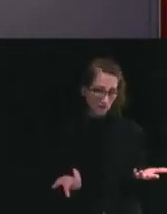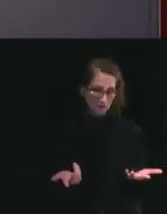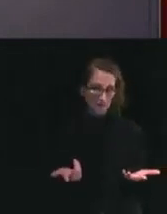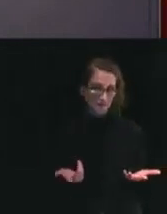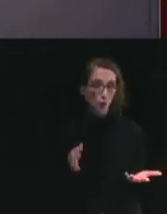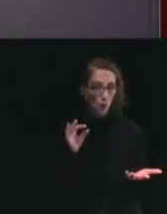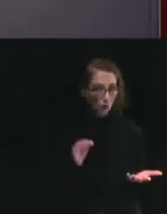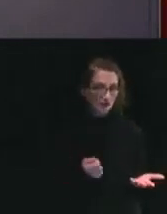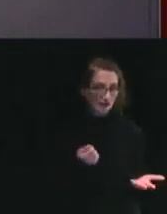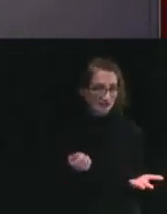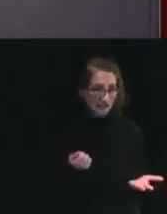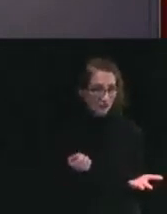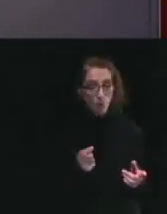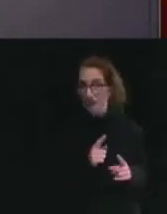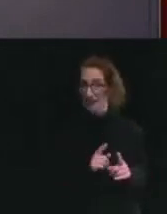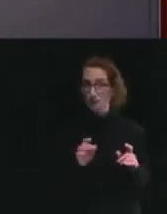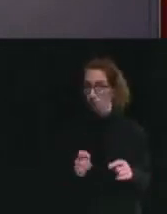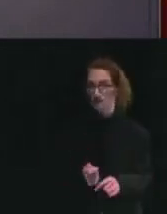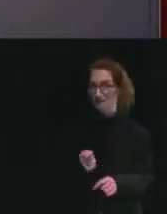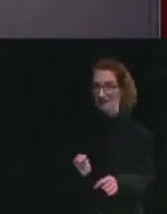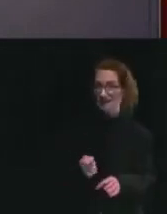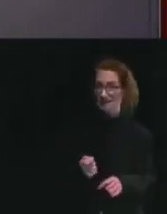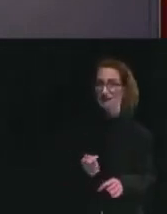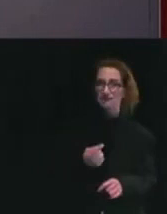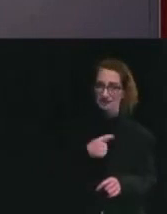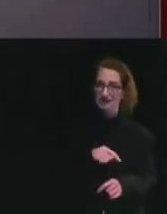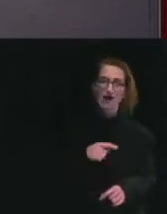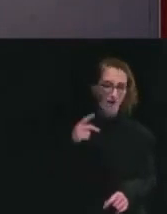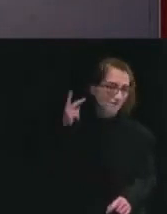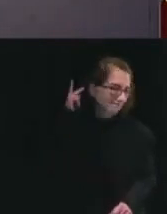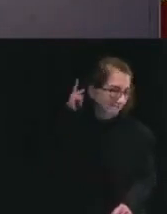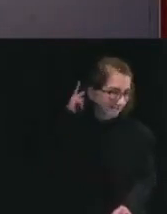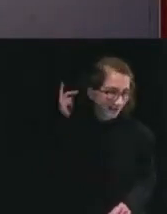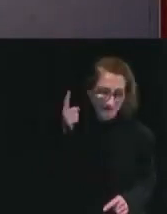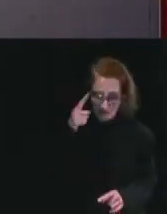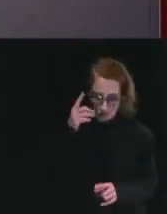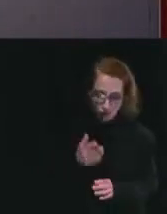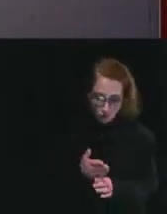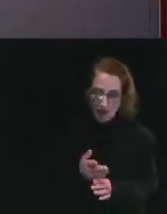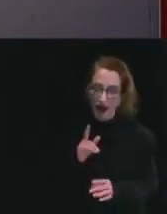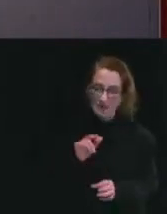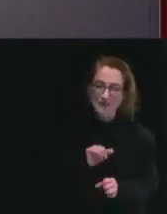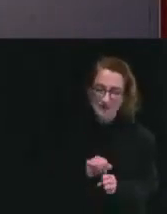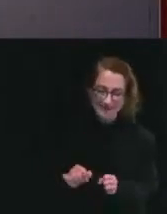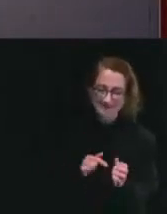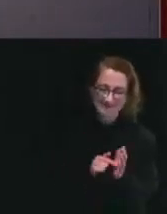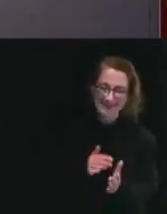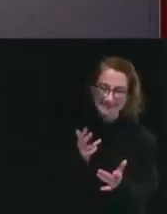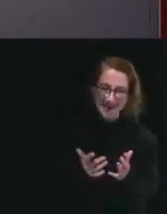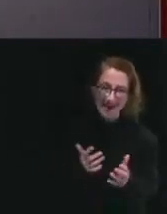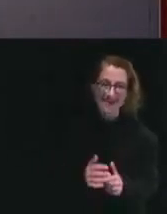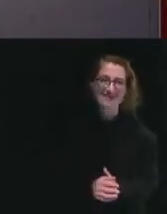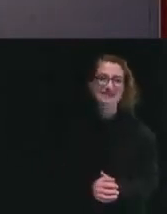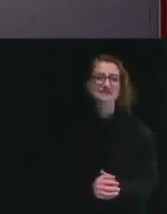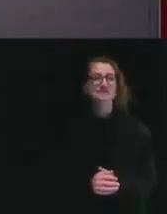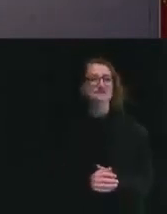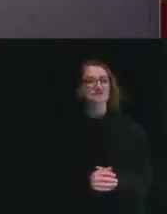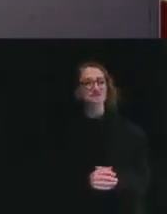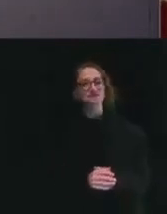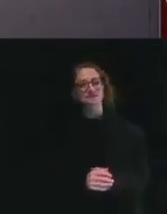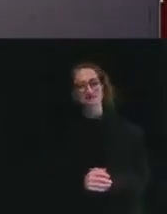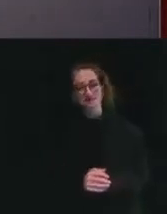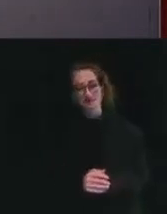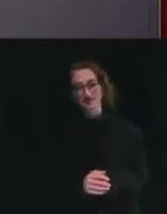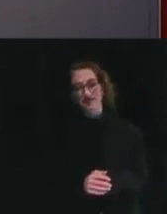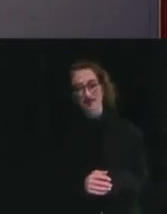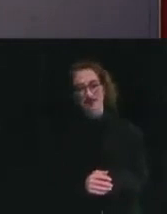we knew this already, but I'm still going to show you the numbers, and these numbers you can rely on. So, health insurance. Those